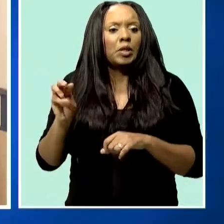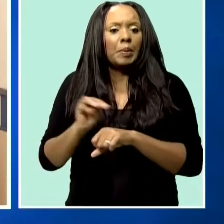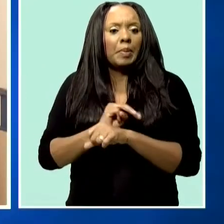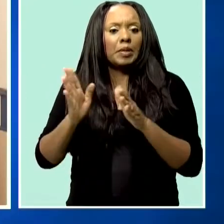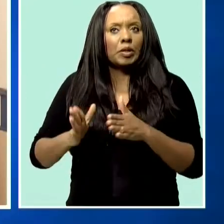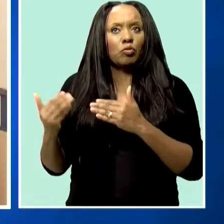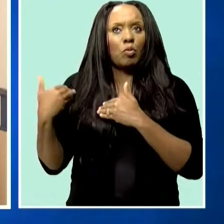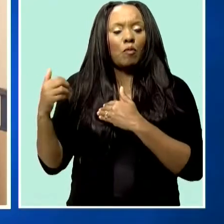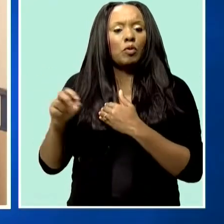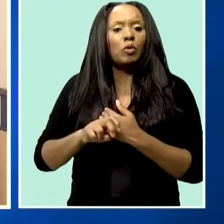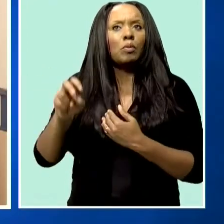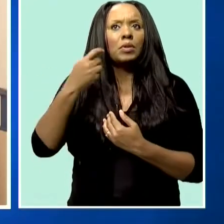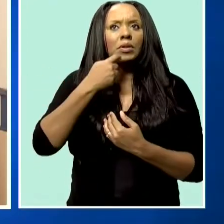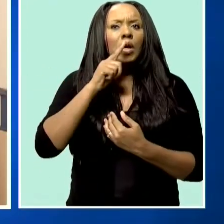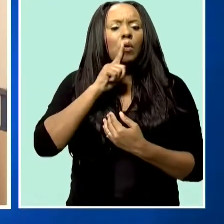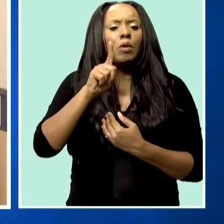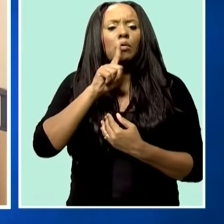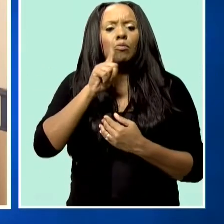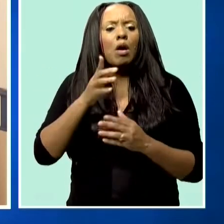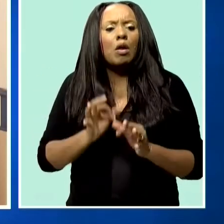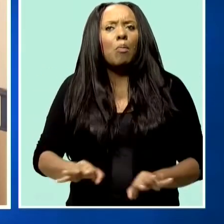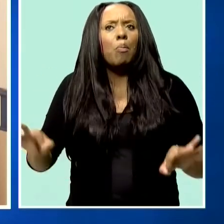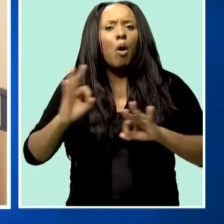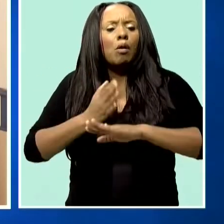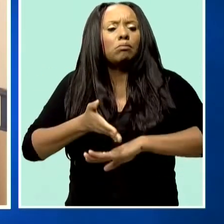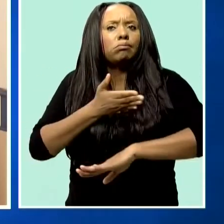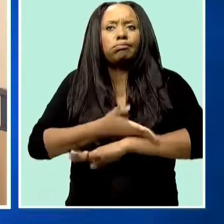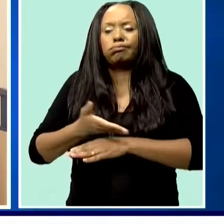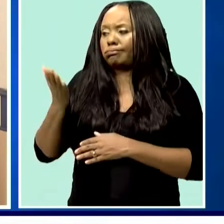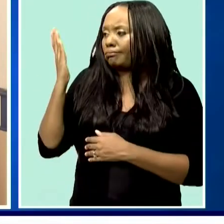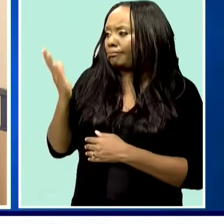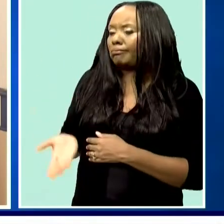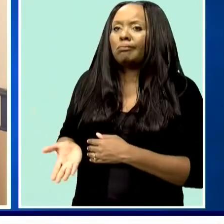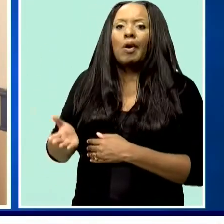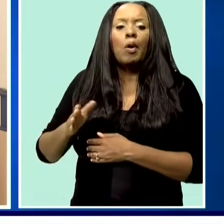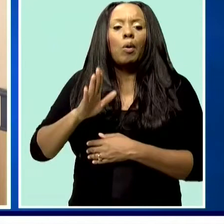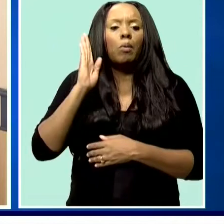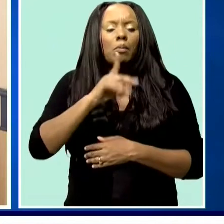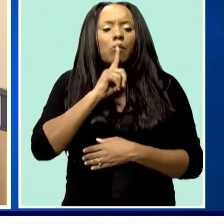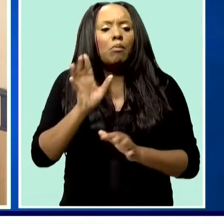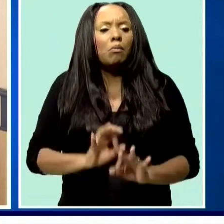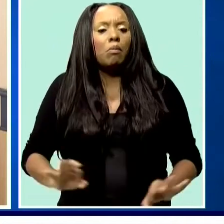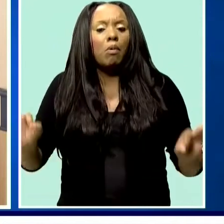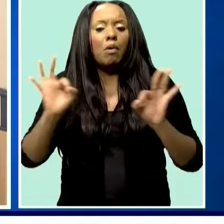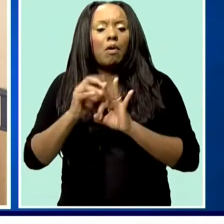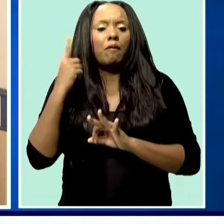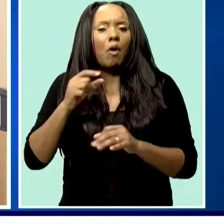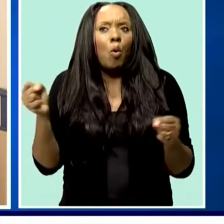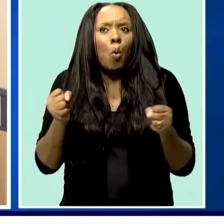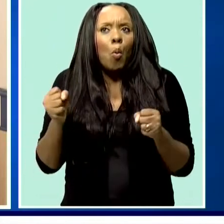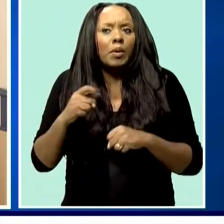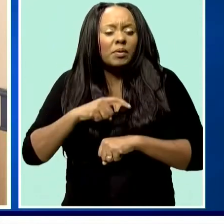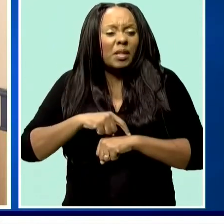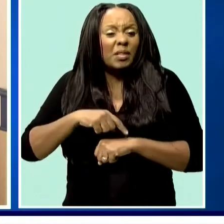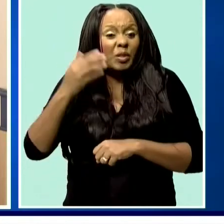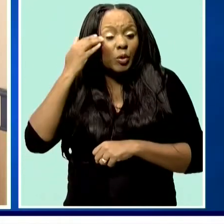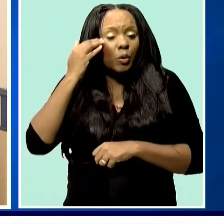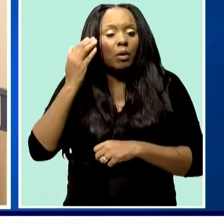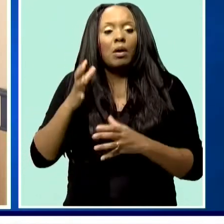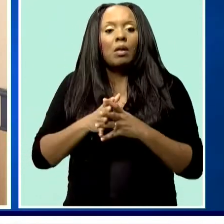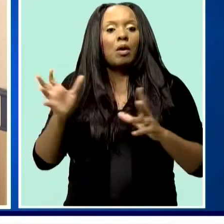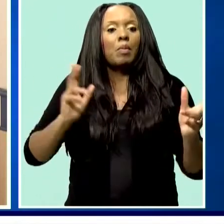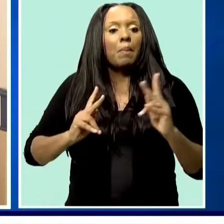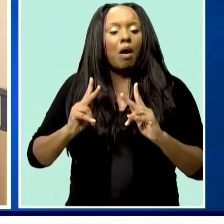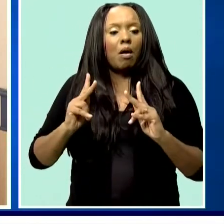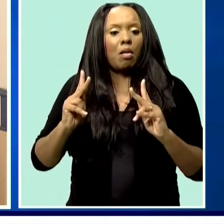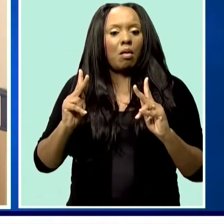This is going to be a significant boost to our winter season, which is upcoming, because many of the people who are coming from our major source